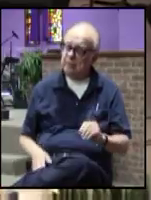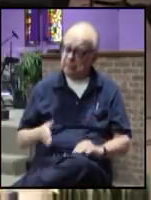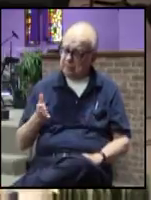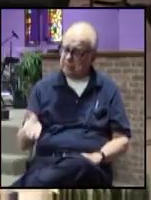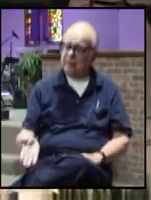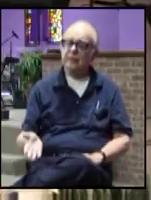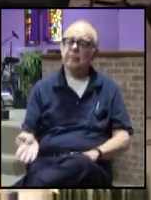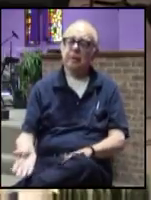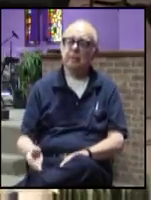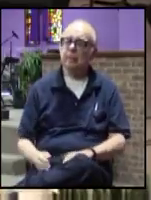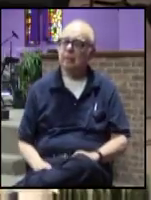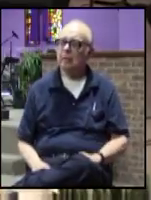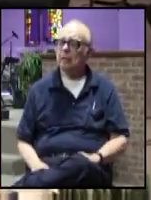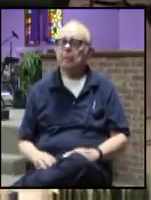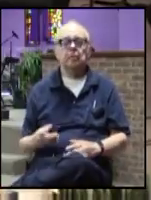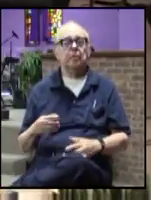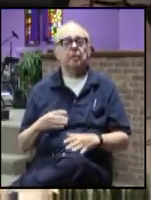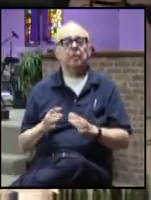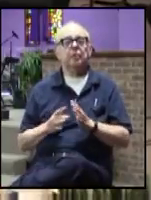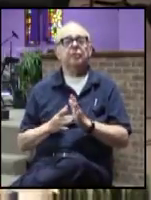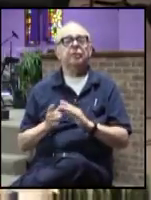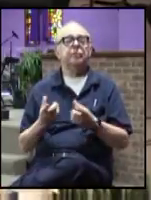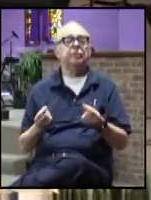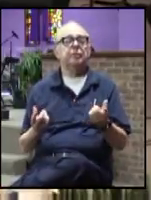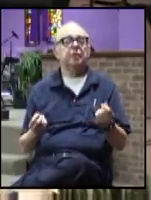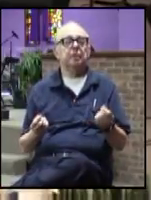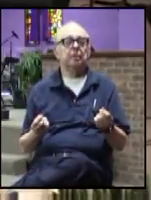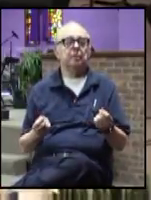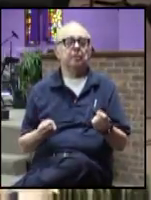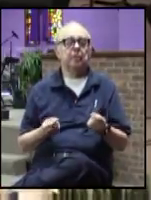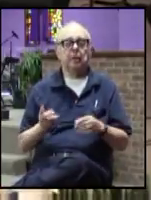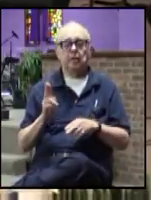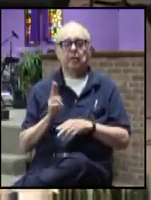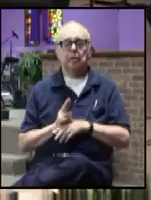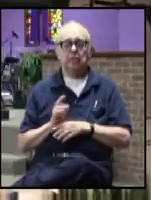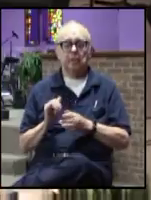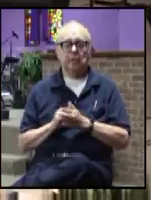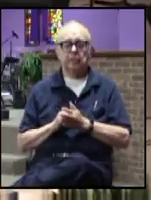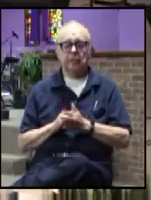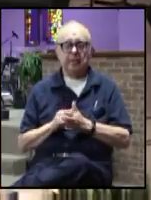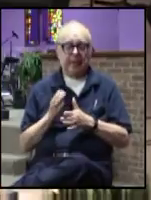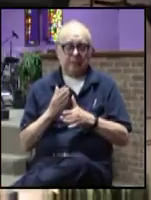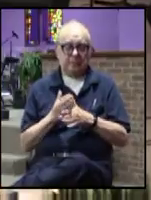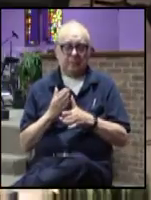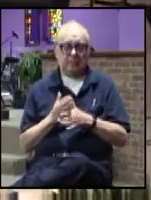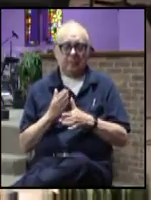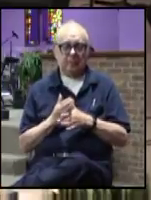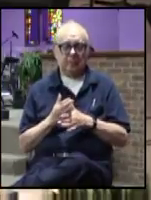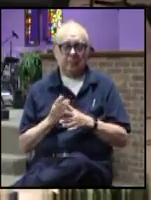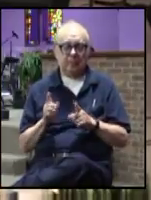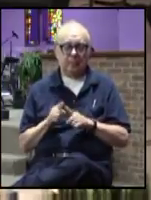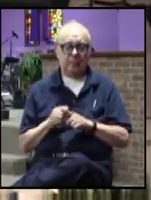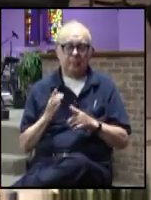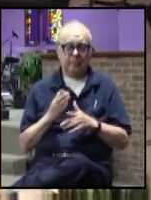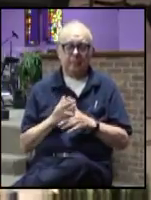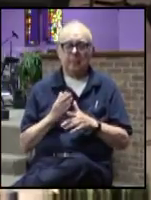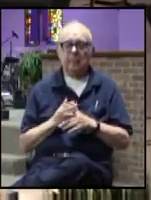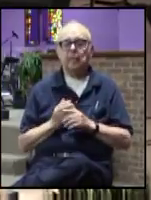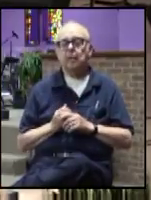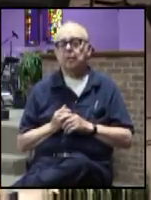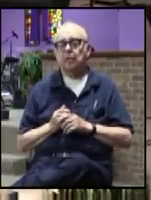You leave them right here. And what did he do? He used that distraction and